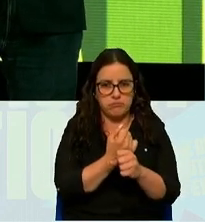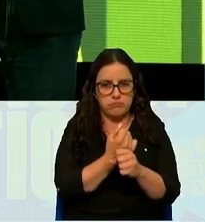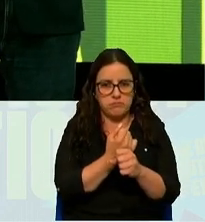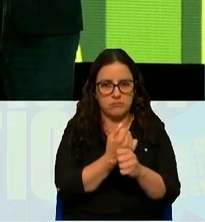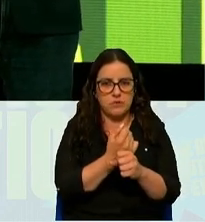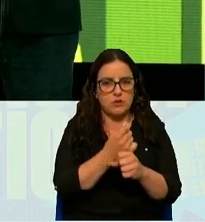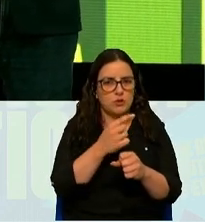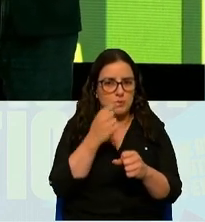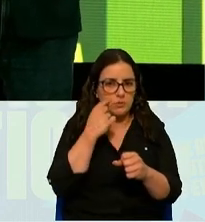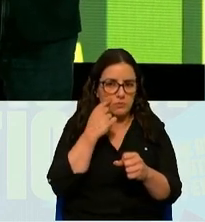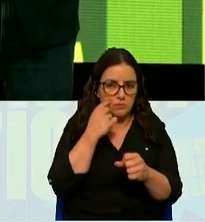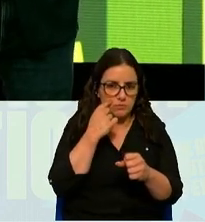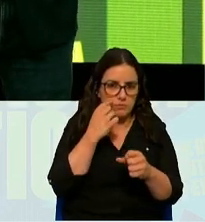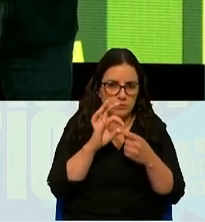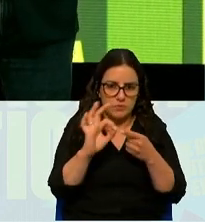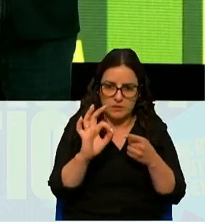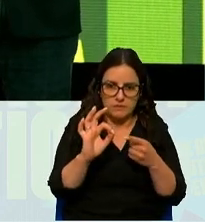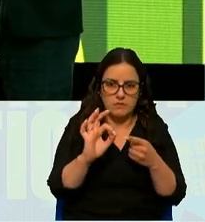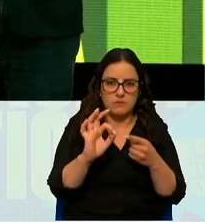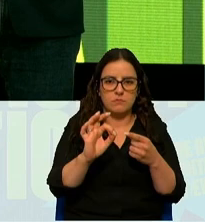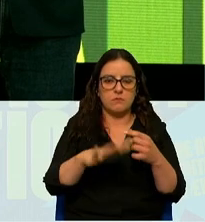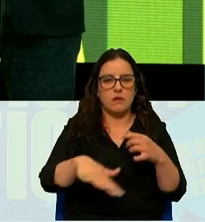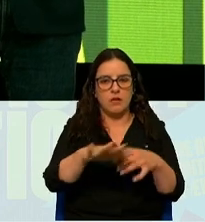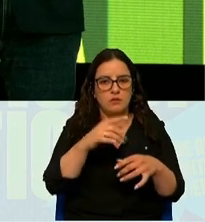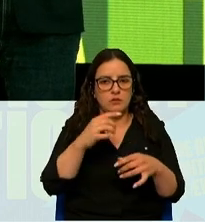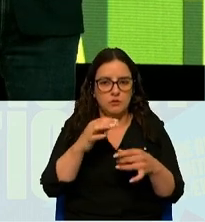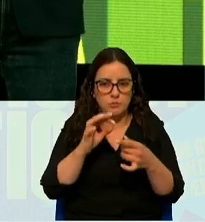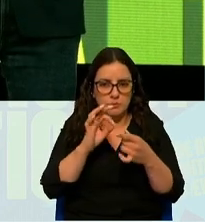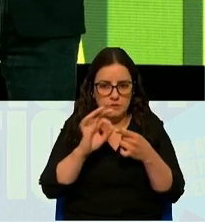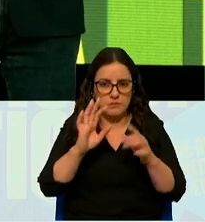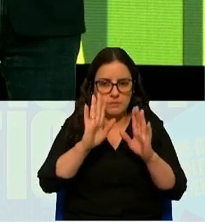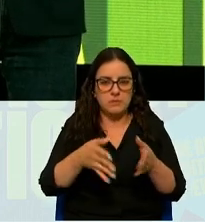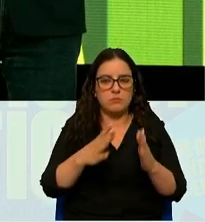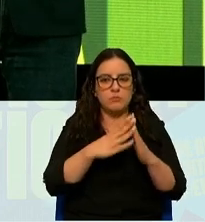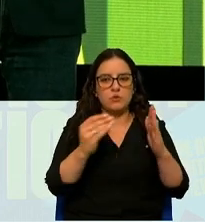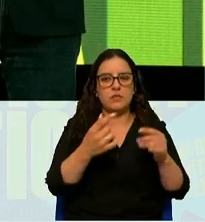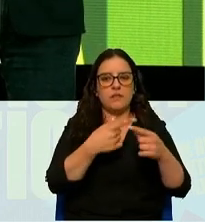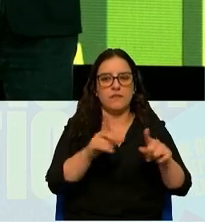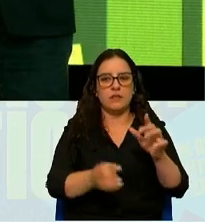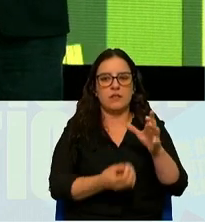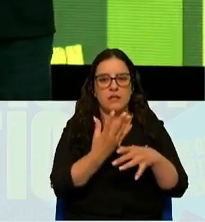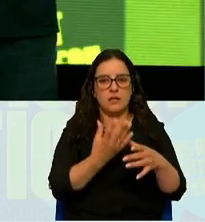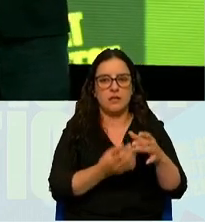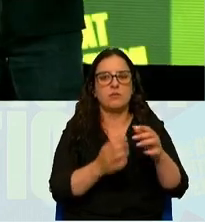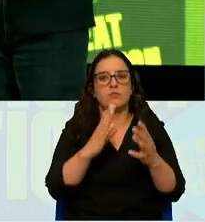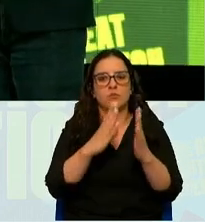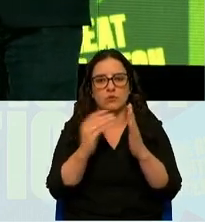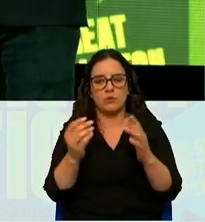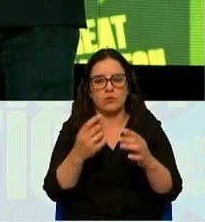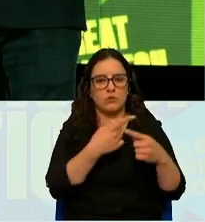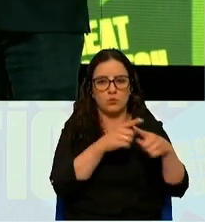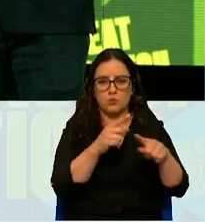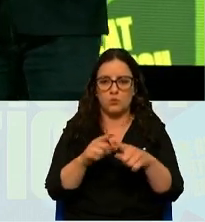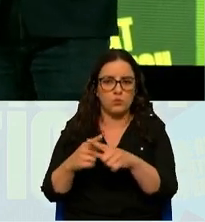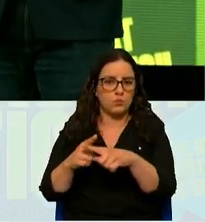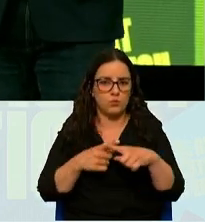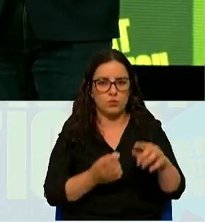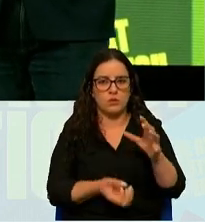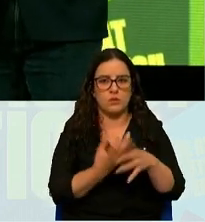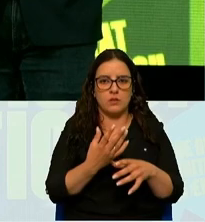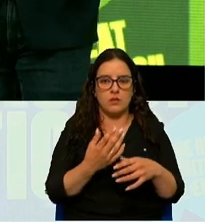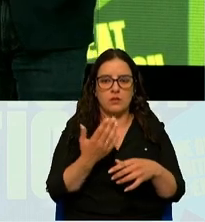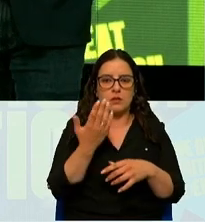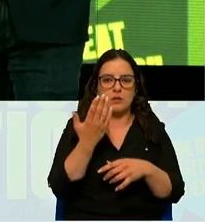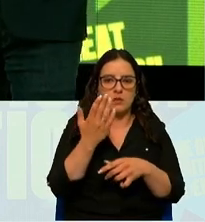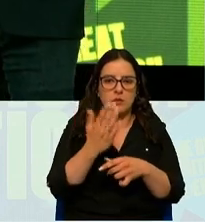You have to create a different model. So you need a data set for that domain. If you are doing, I don't know, forecast prediction, you